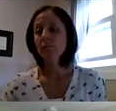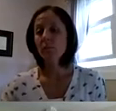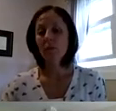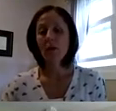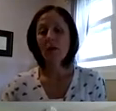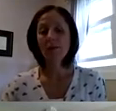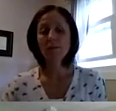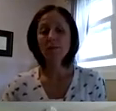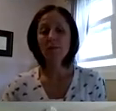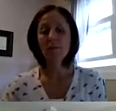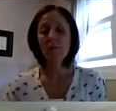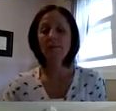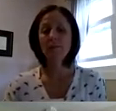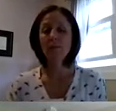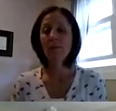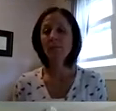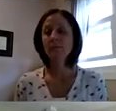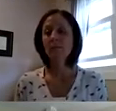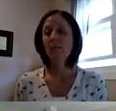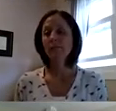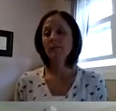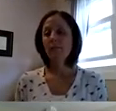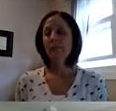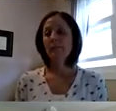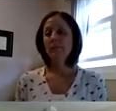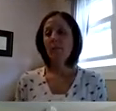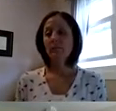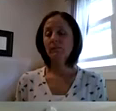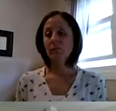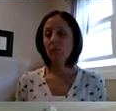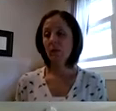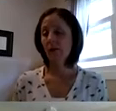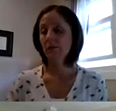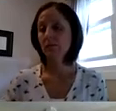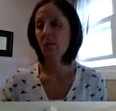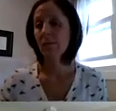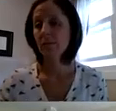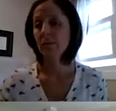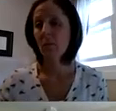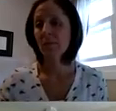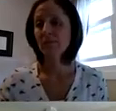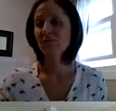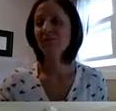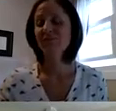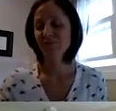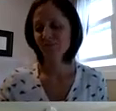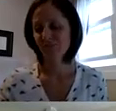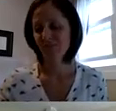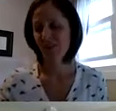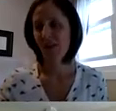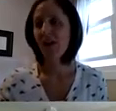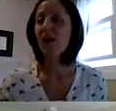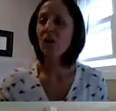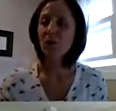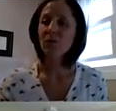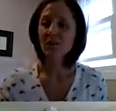Now, just to add to that though, Andrew, you know, for the purposes of being able to survive an audit, if a grant were